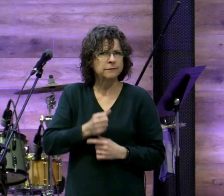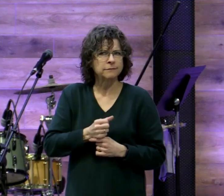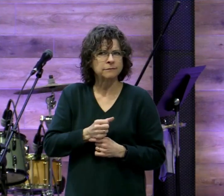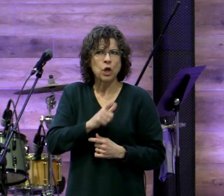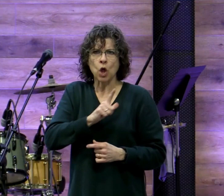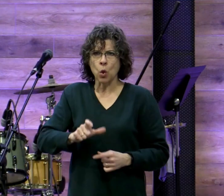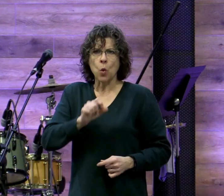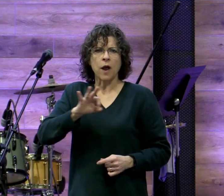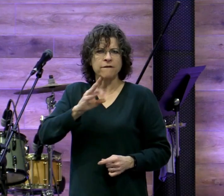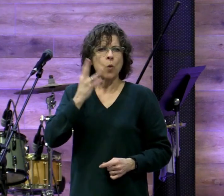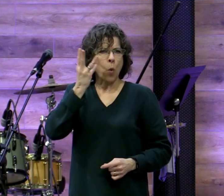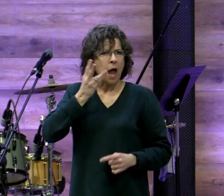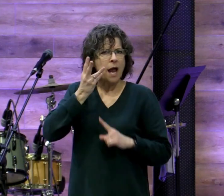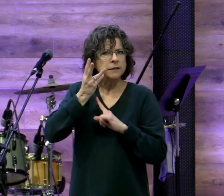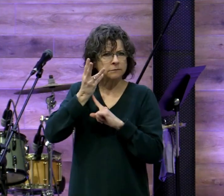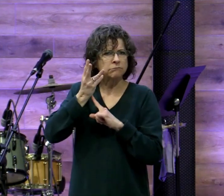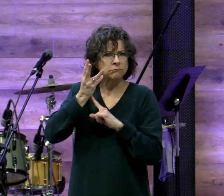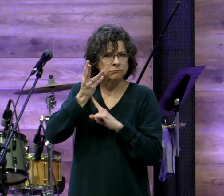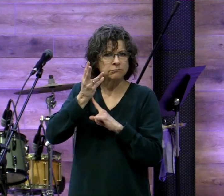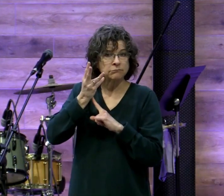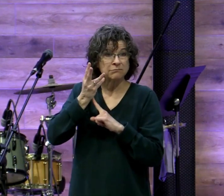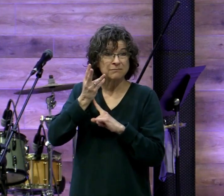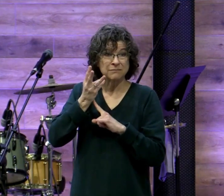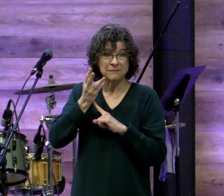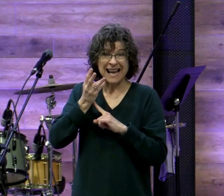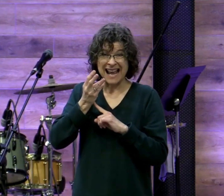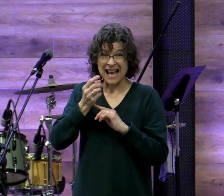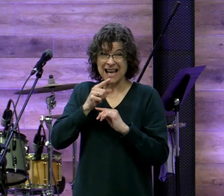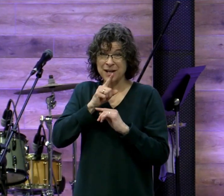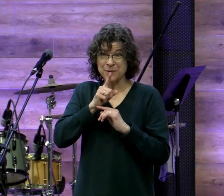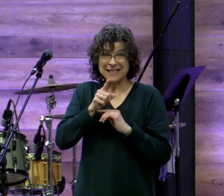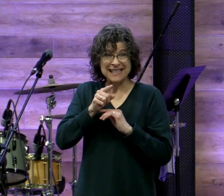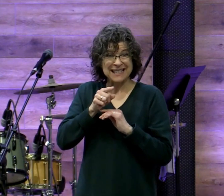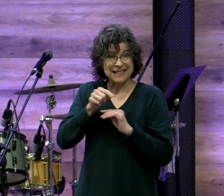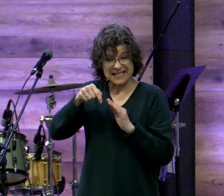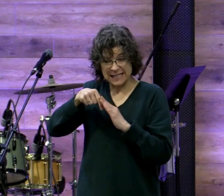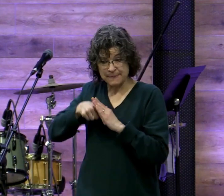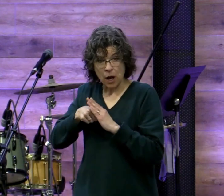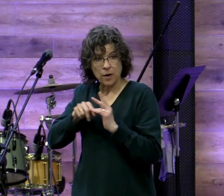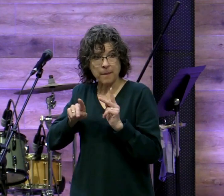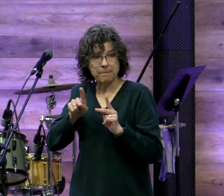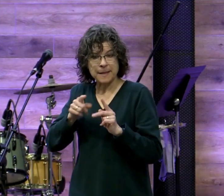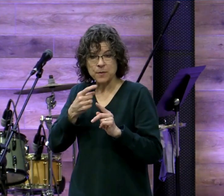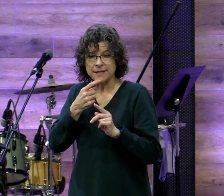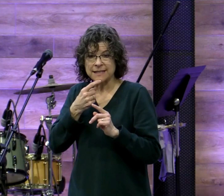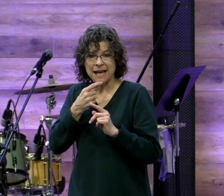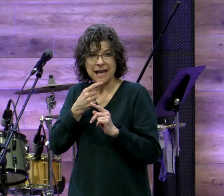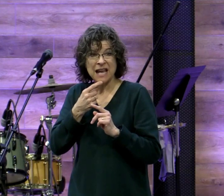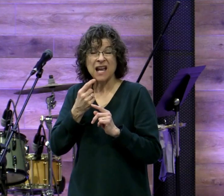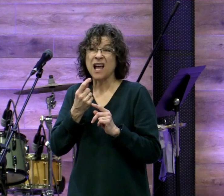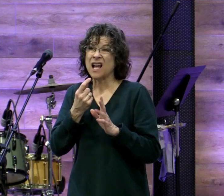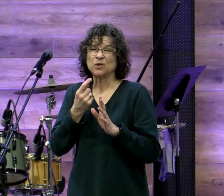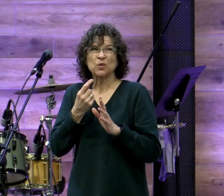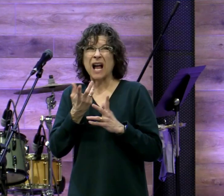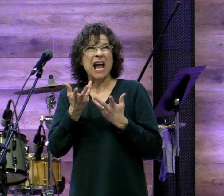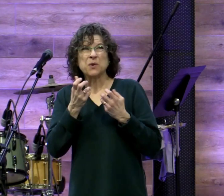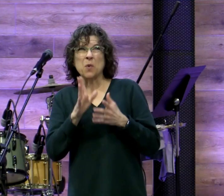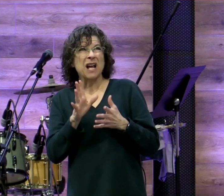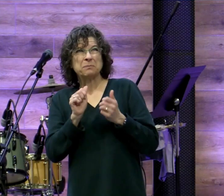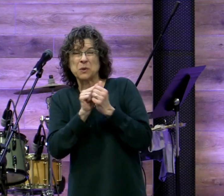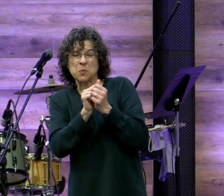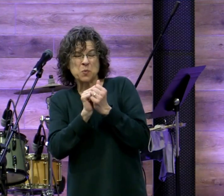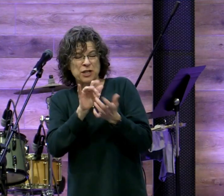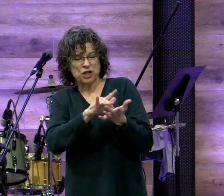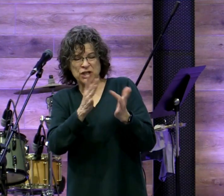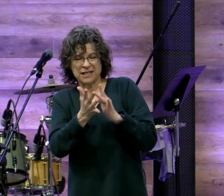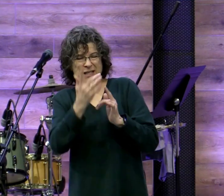deep down, so many people reject Jesus because they think wrongly that if I come to Jesus, I won't have any fun?